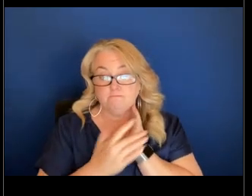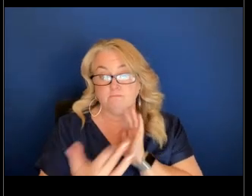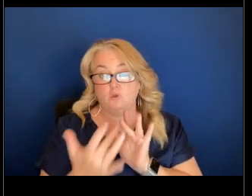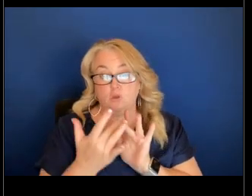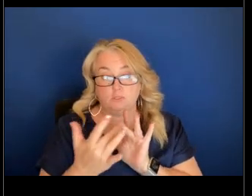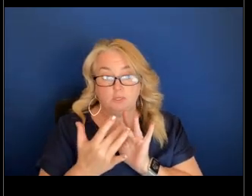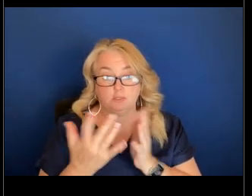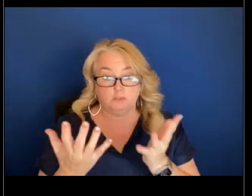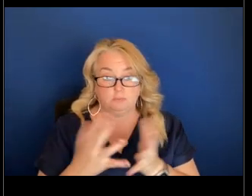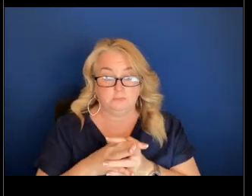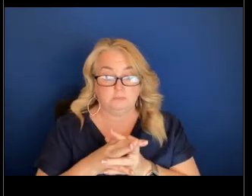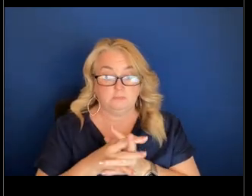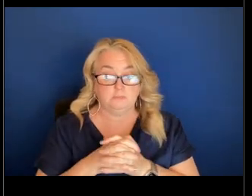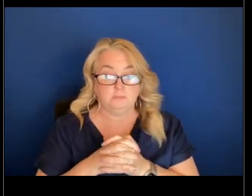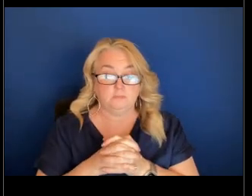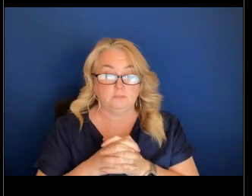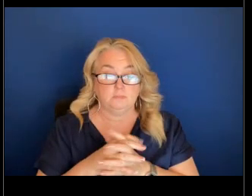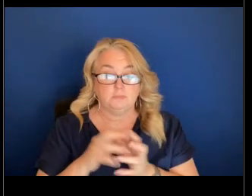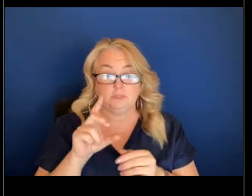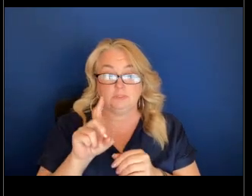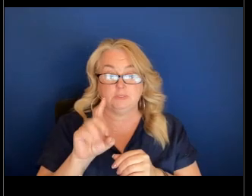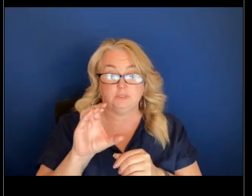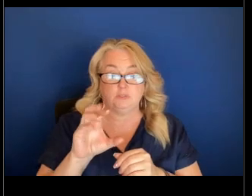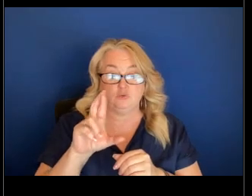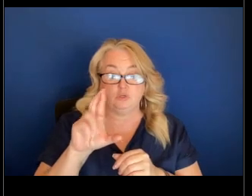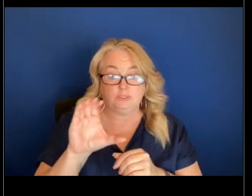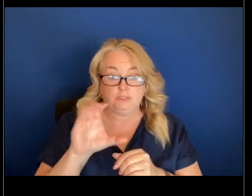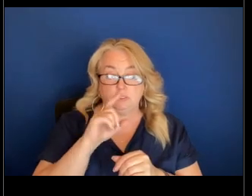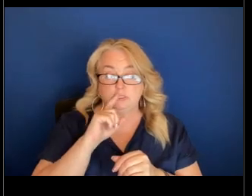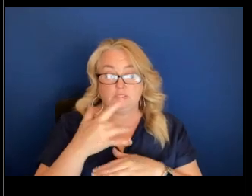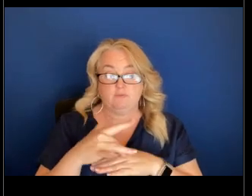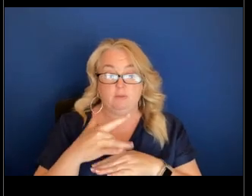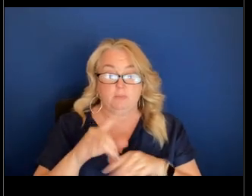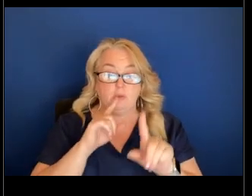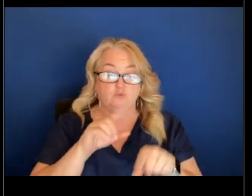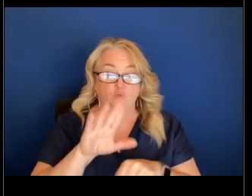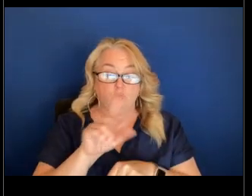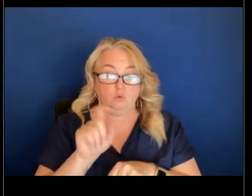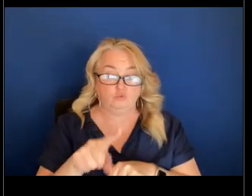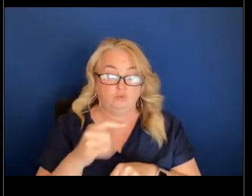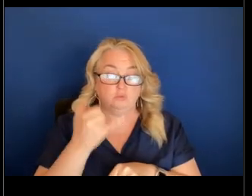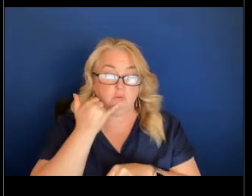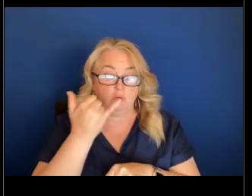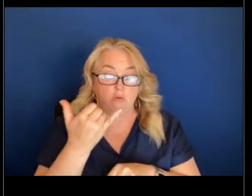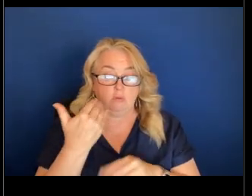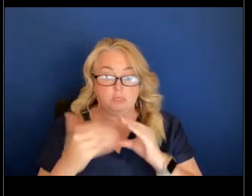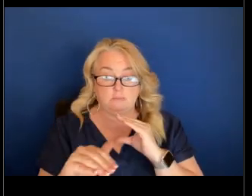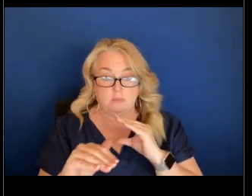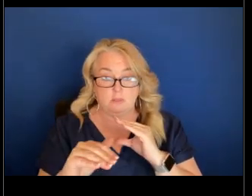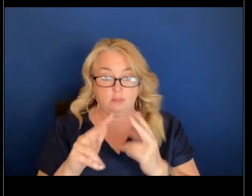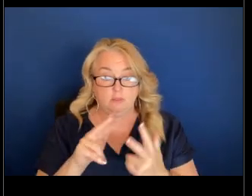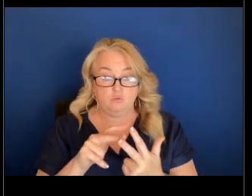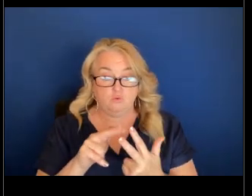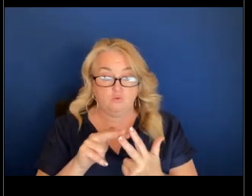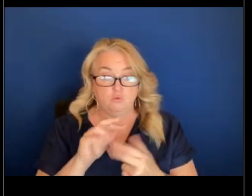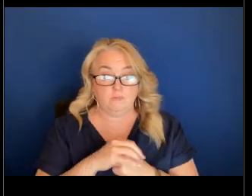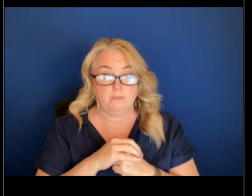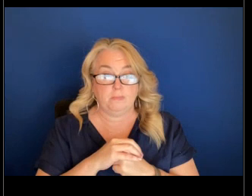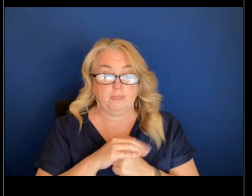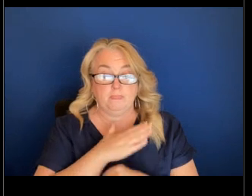Contacts. The DCRC is available to answer your questions by phone or email.